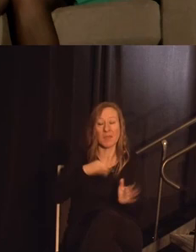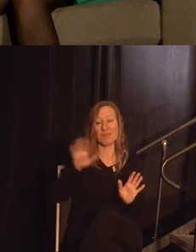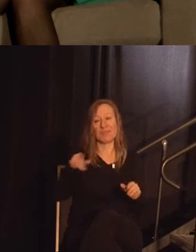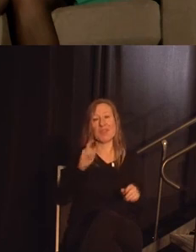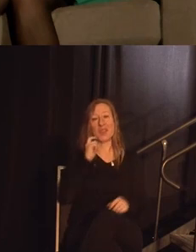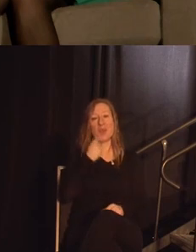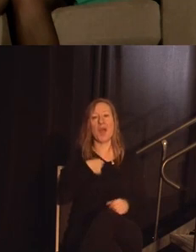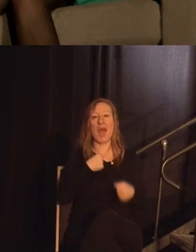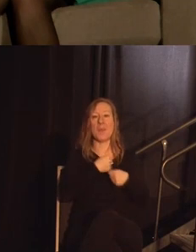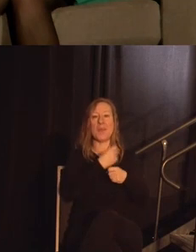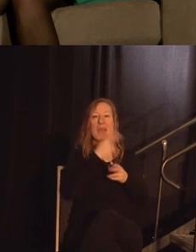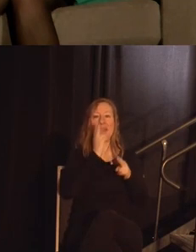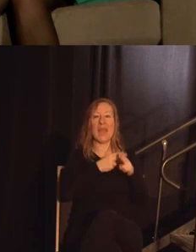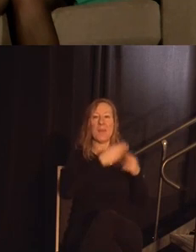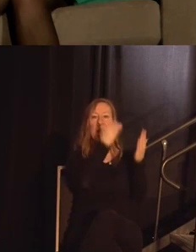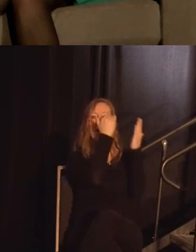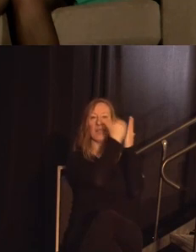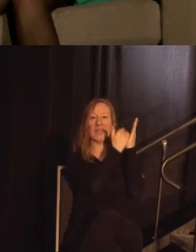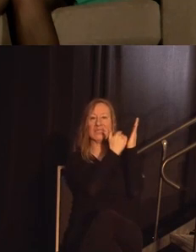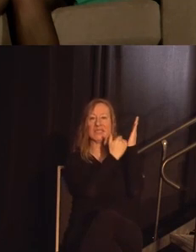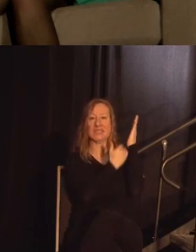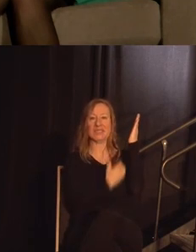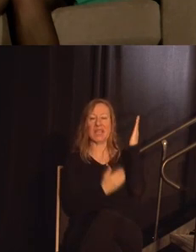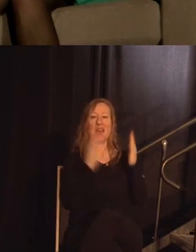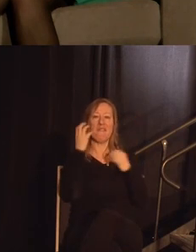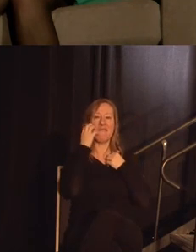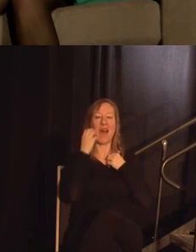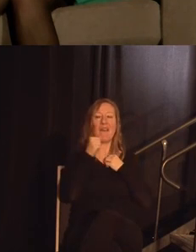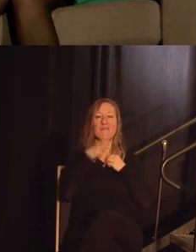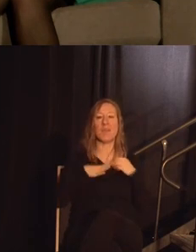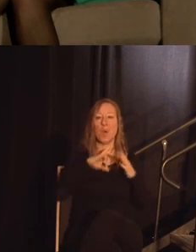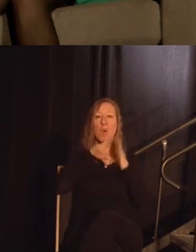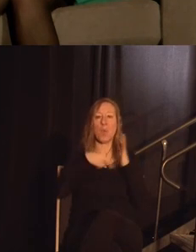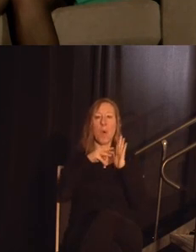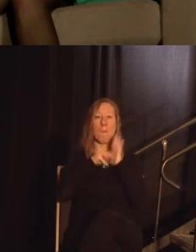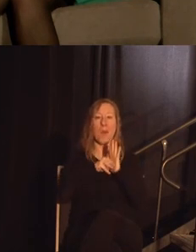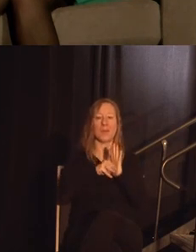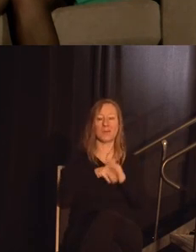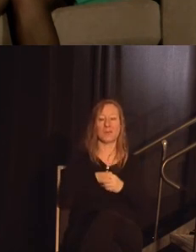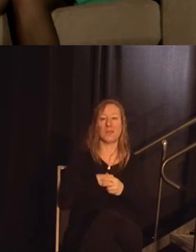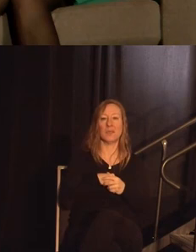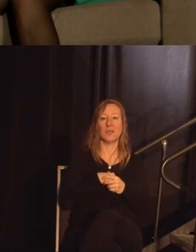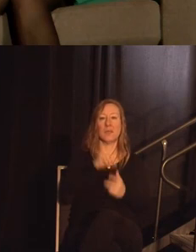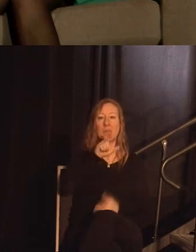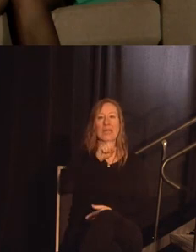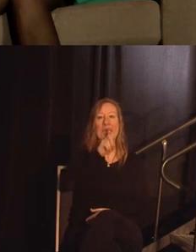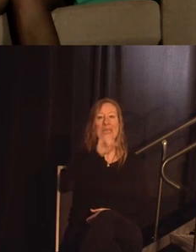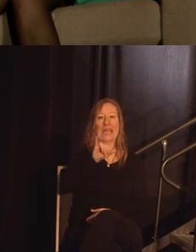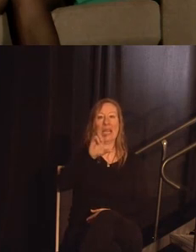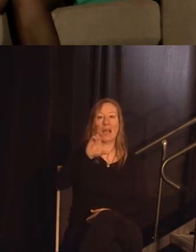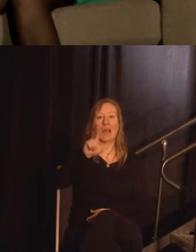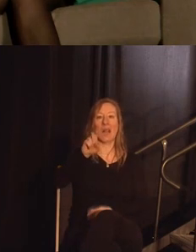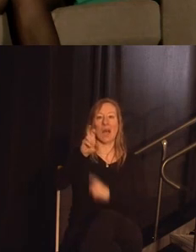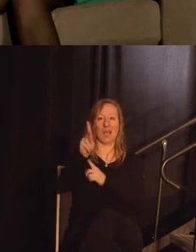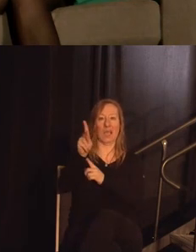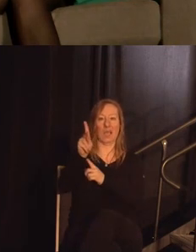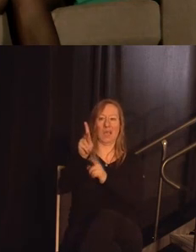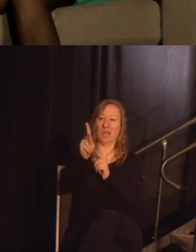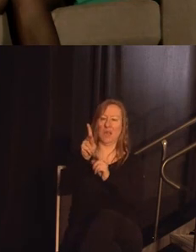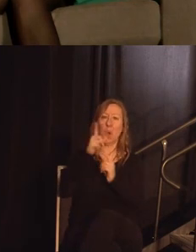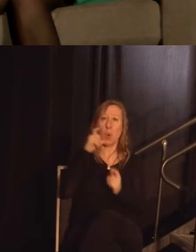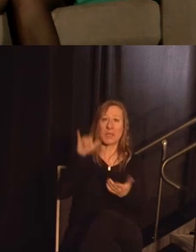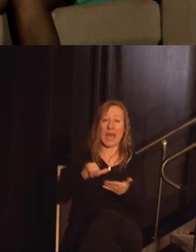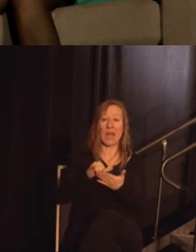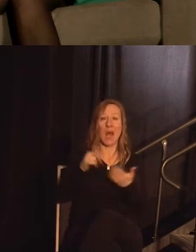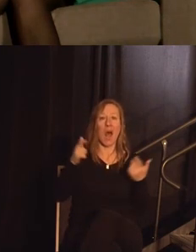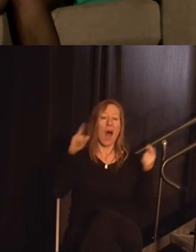made a list. Here is a complete list of fat female role models available to me in my youth. Lady Cluck. Lady Cluck was a loud,